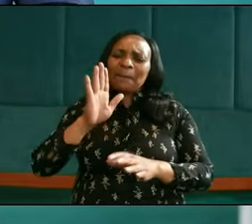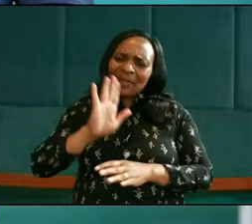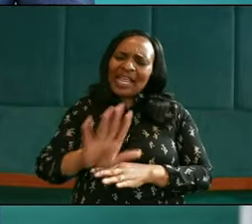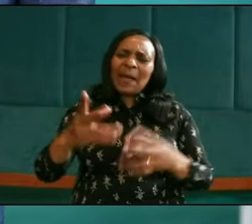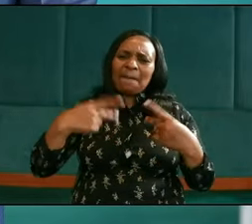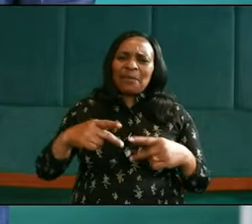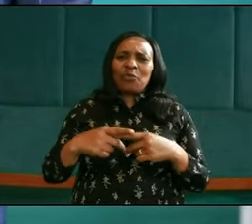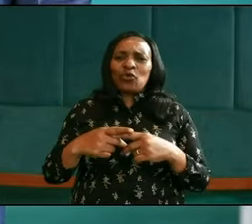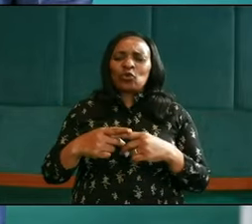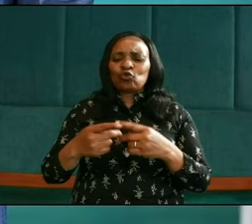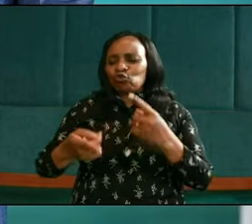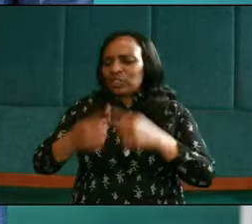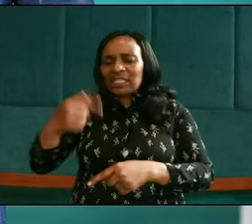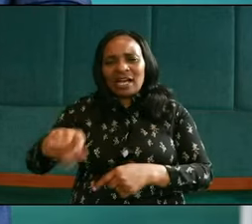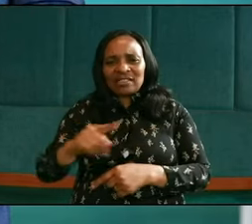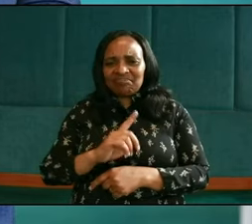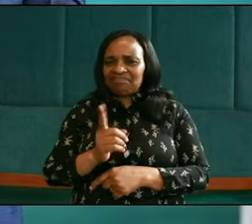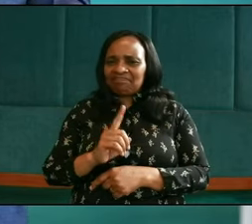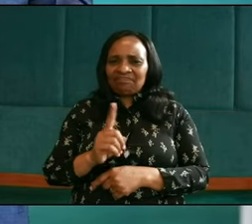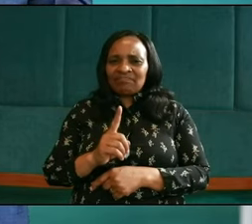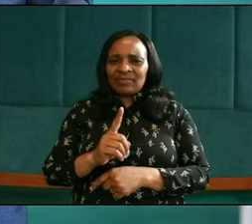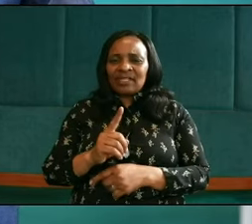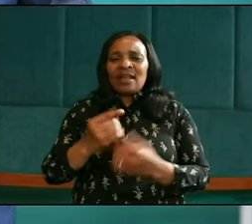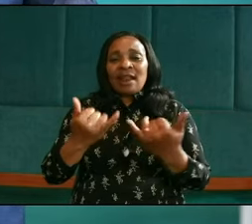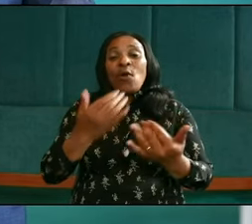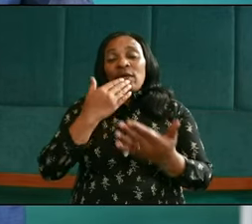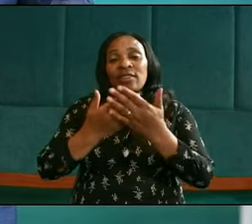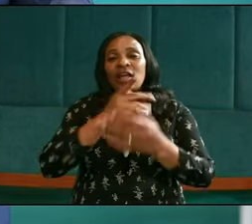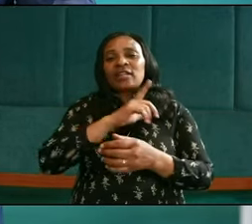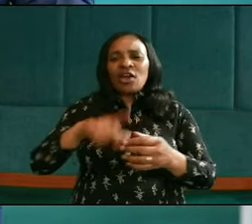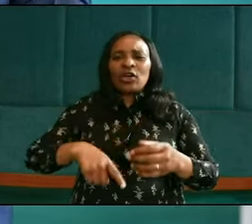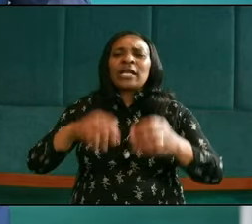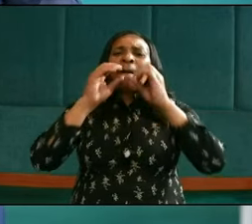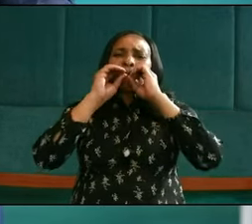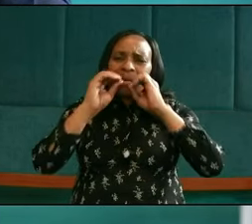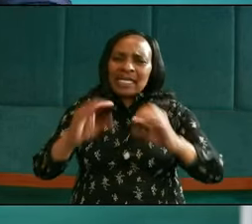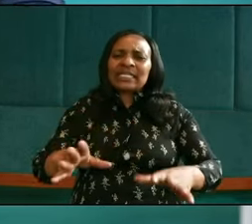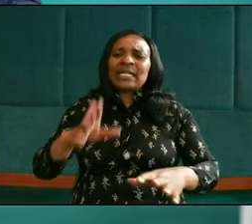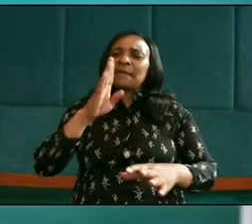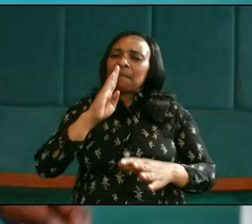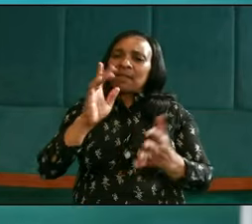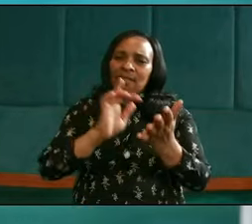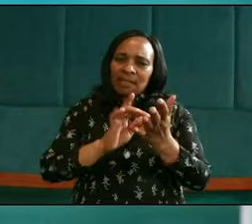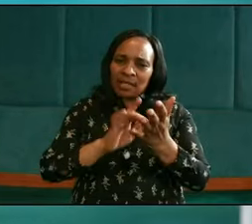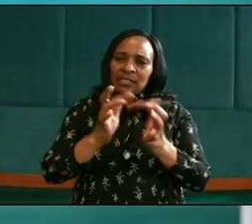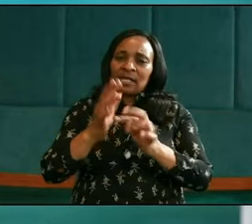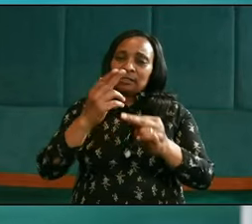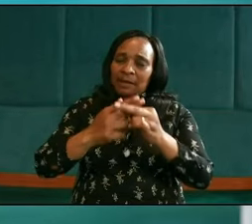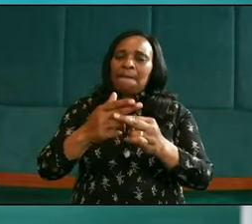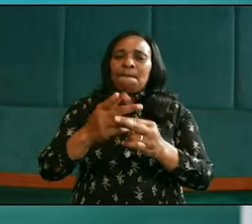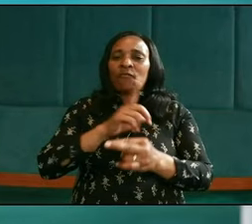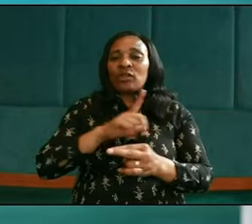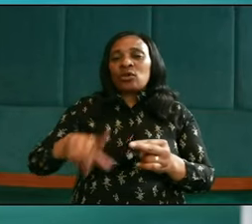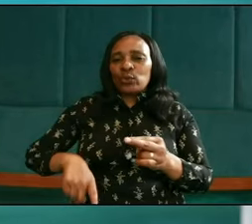that they can be able to finish us. We thank the Lord. Blessed be the name of the Lord. And